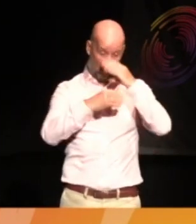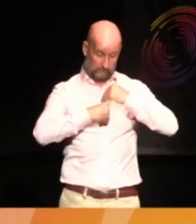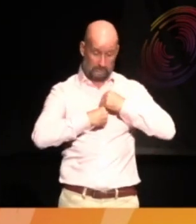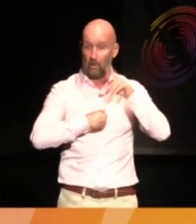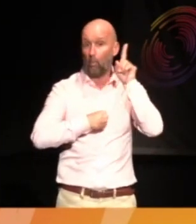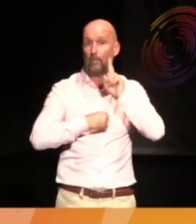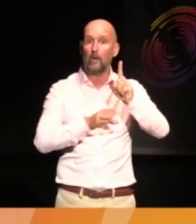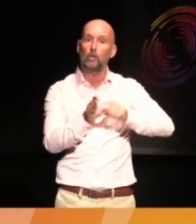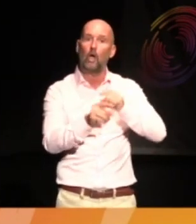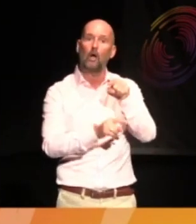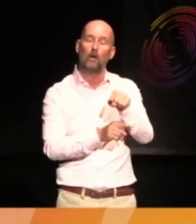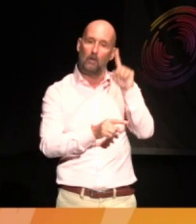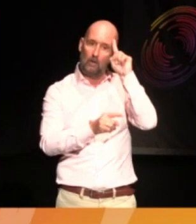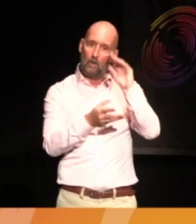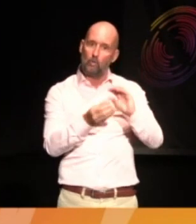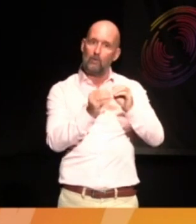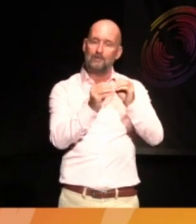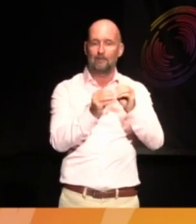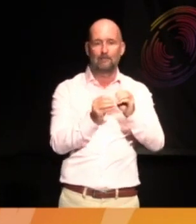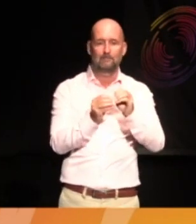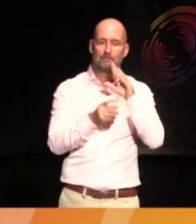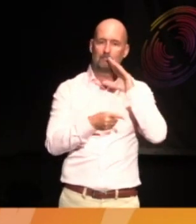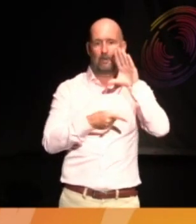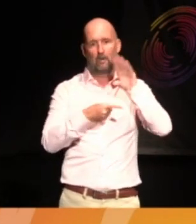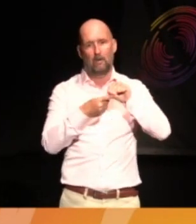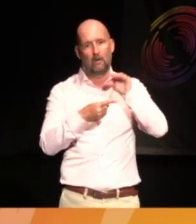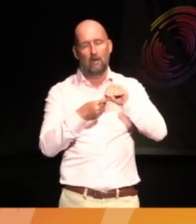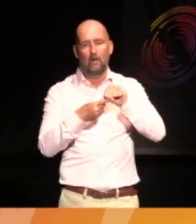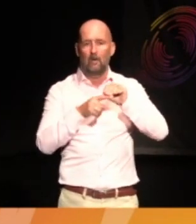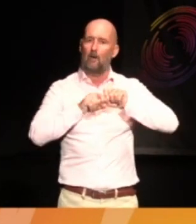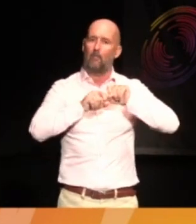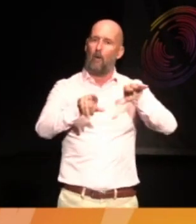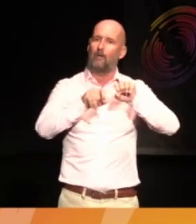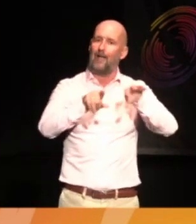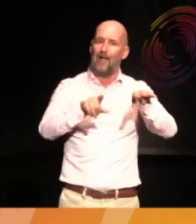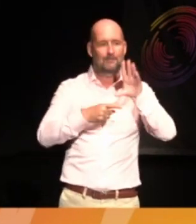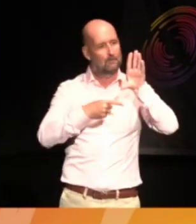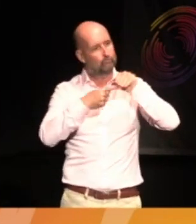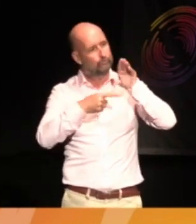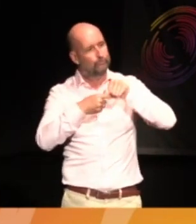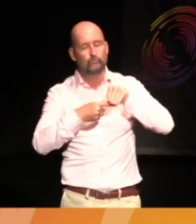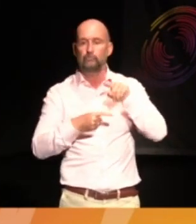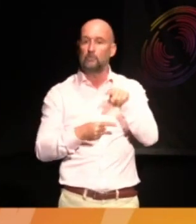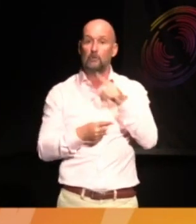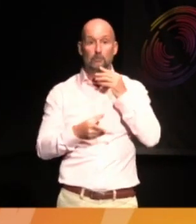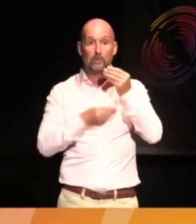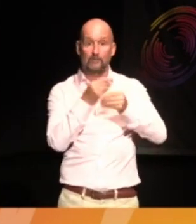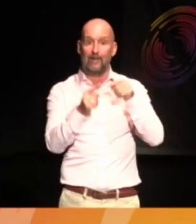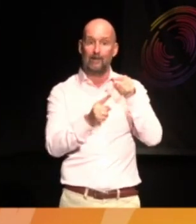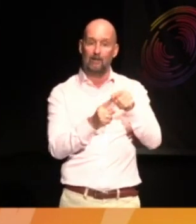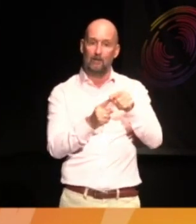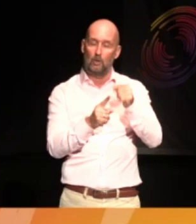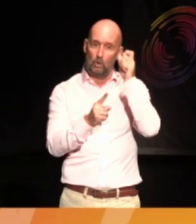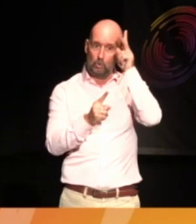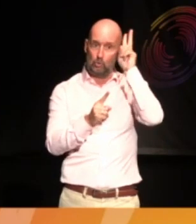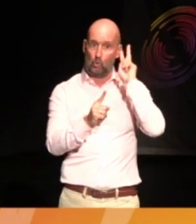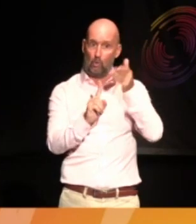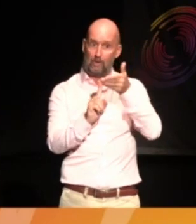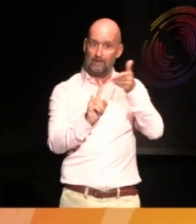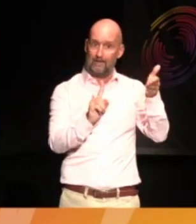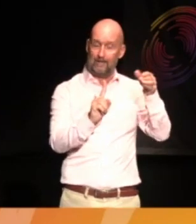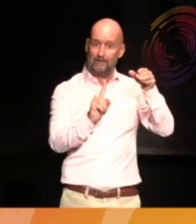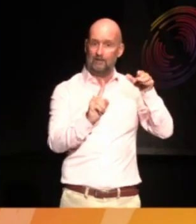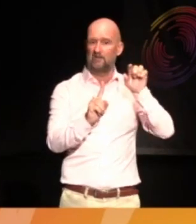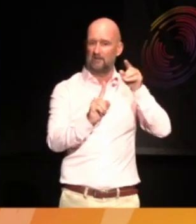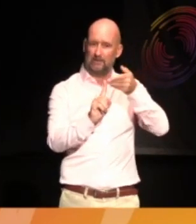young woman who was creating her own podcast to explain neurodiversity, partly for